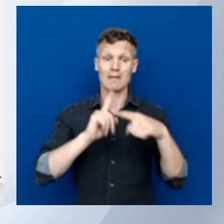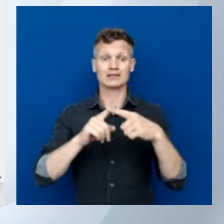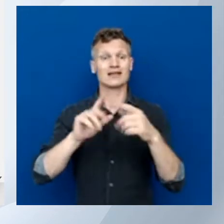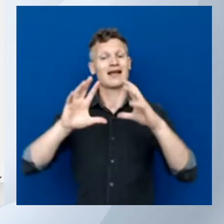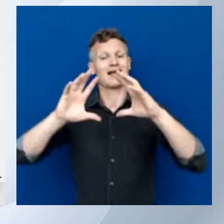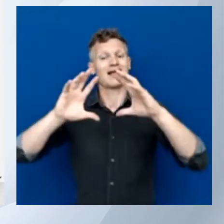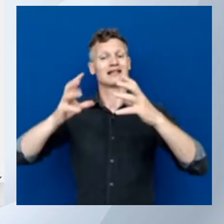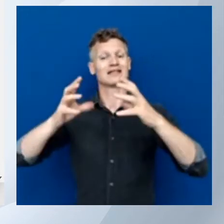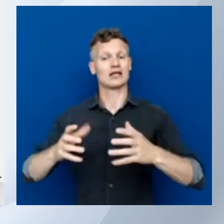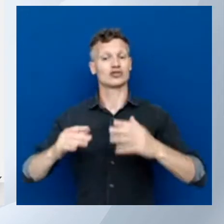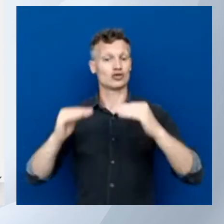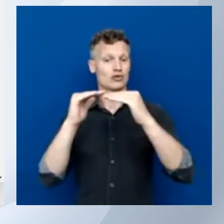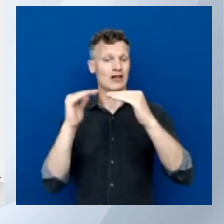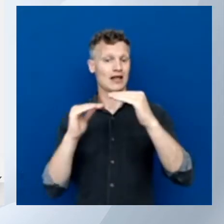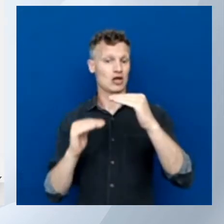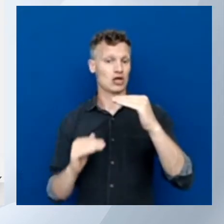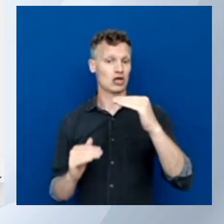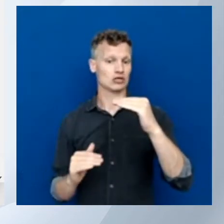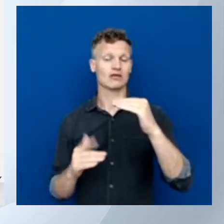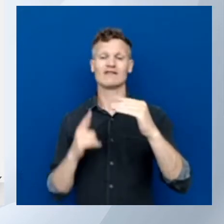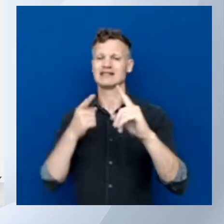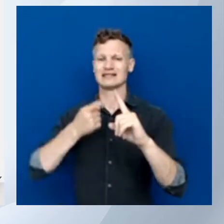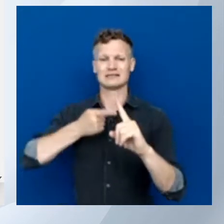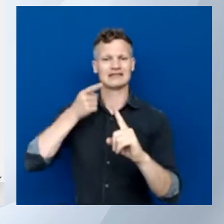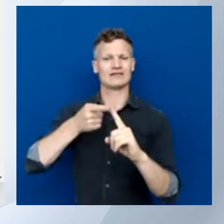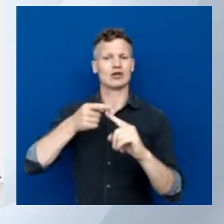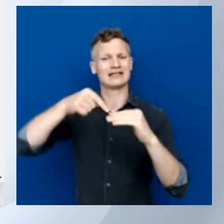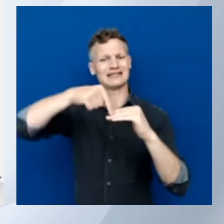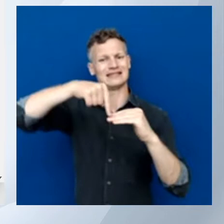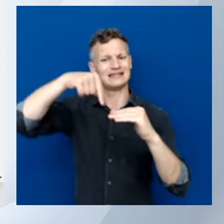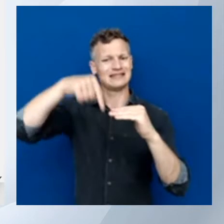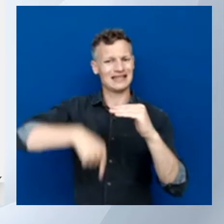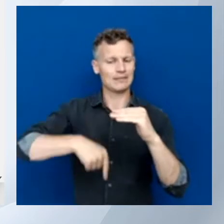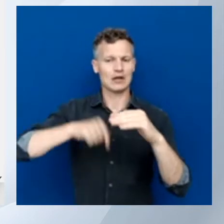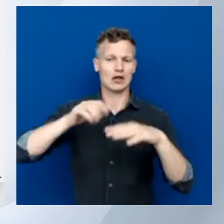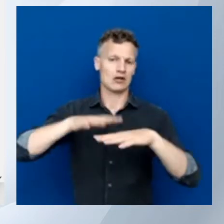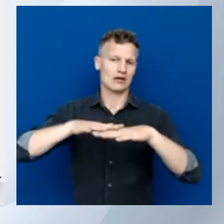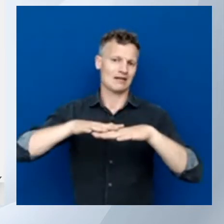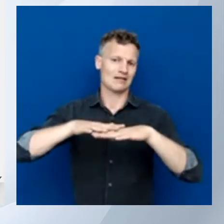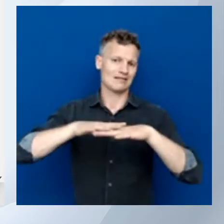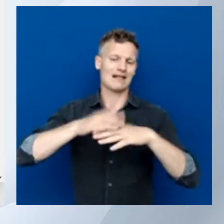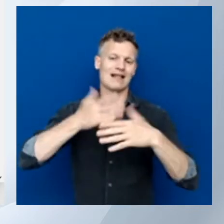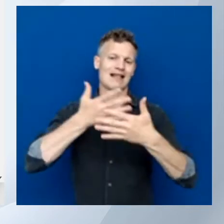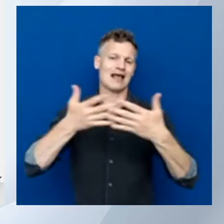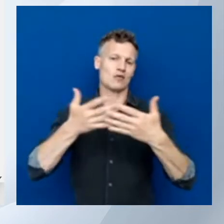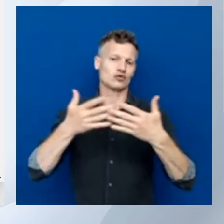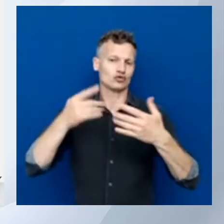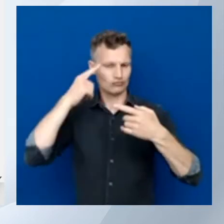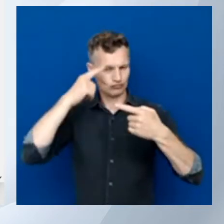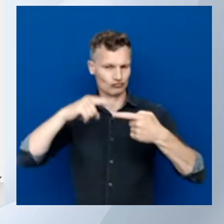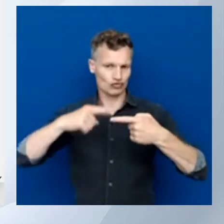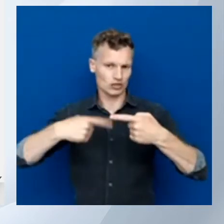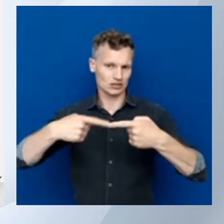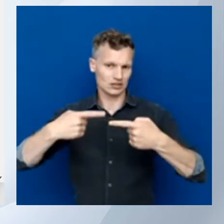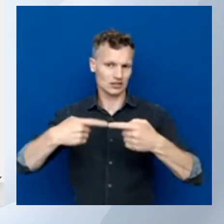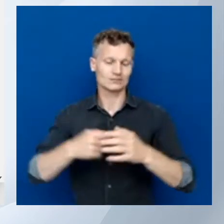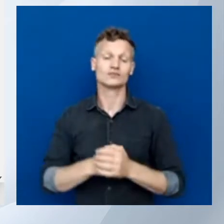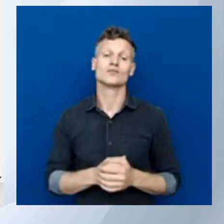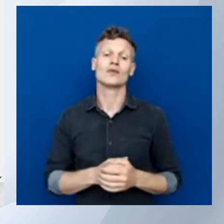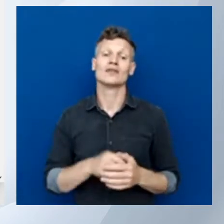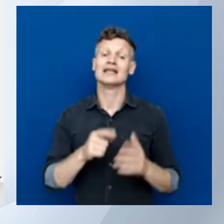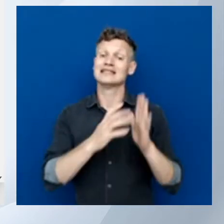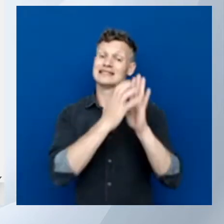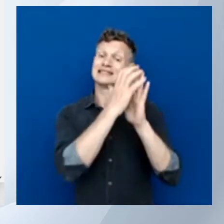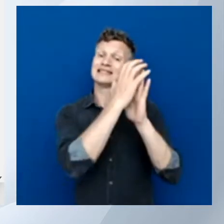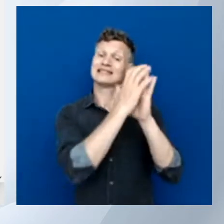model. So text preprocessing is handled by the explainer, and the sentences are tokenized by